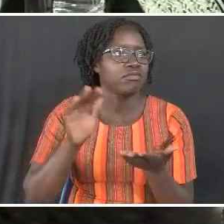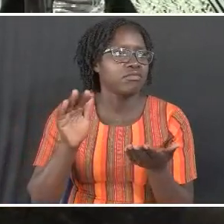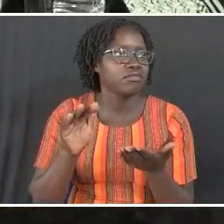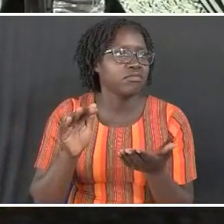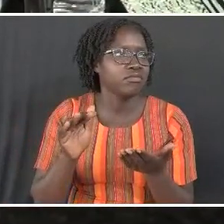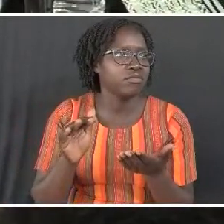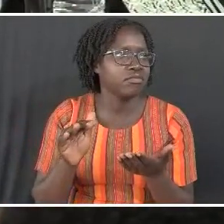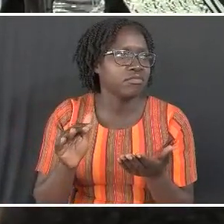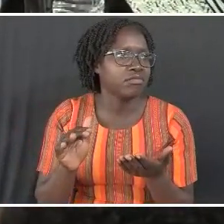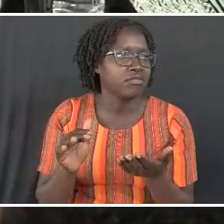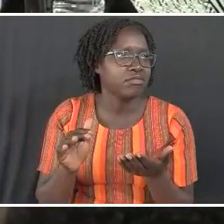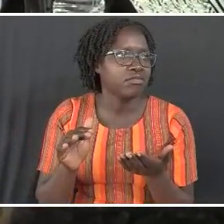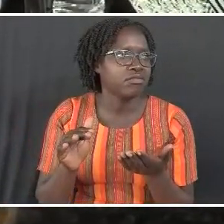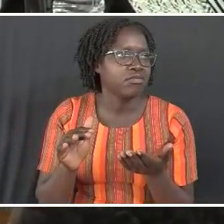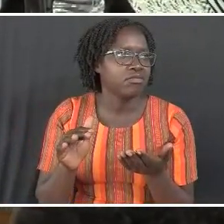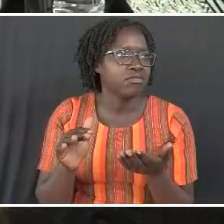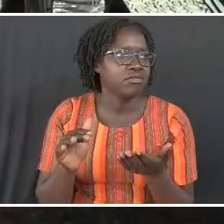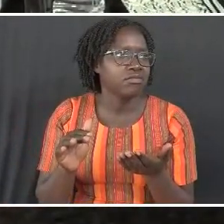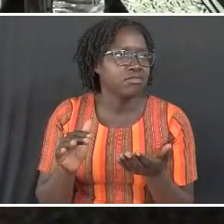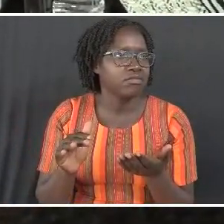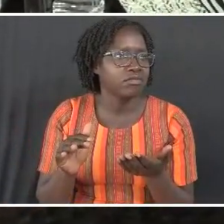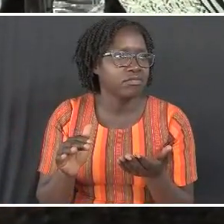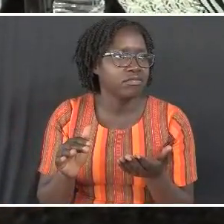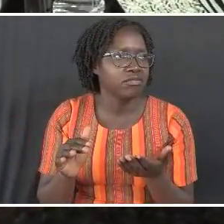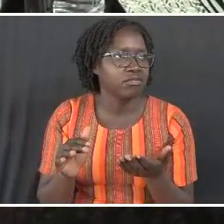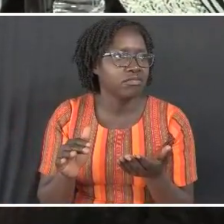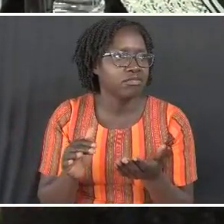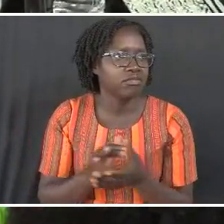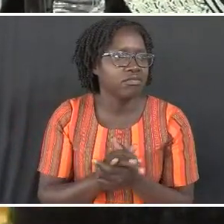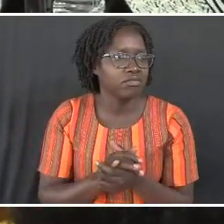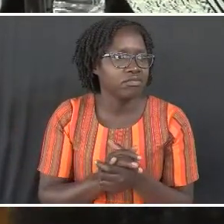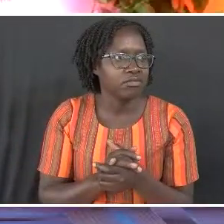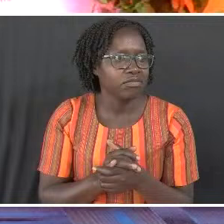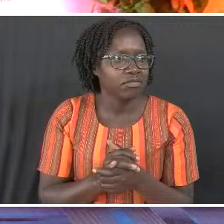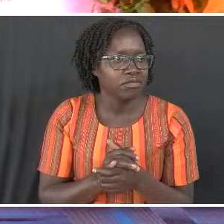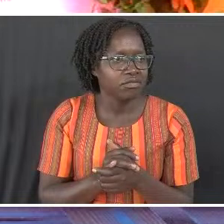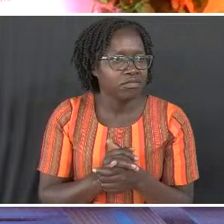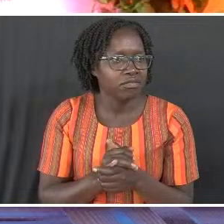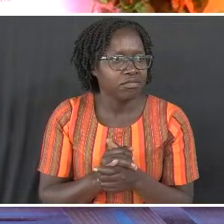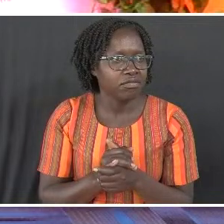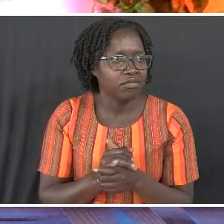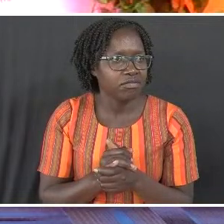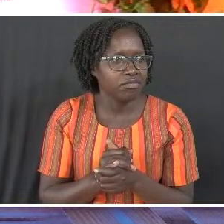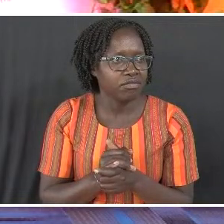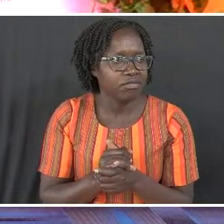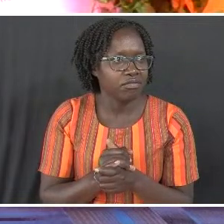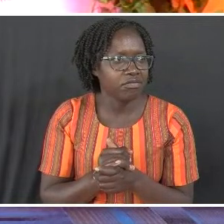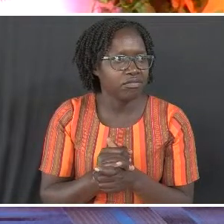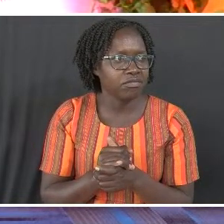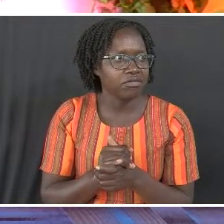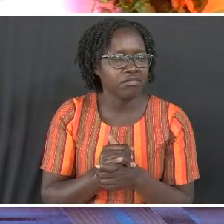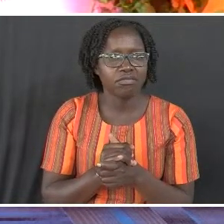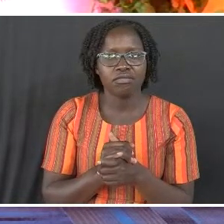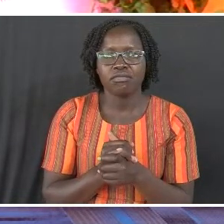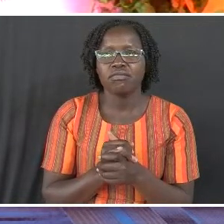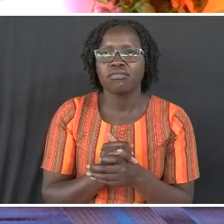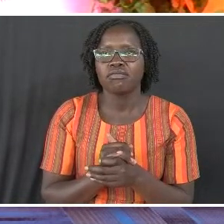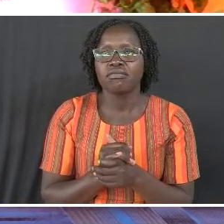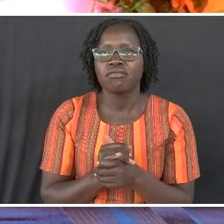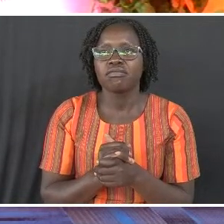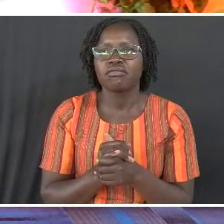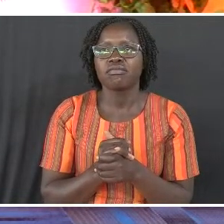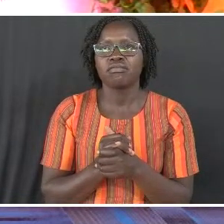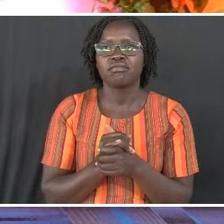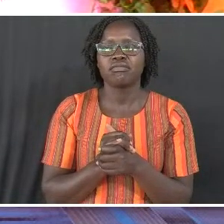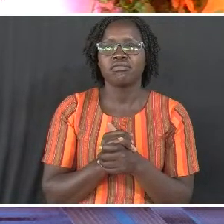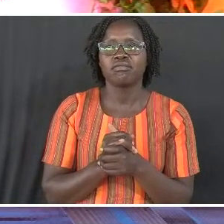we try to minimize the chloride issue that you talked about? Okay, thank you. Yeah, so the amount,